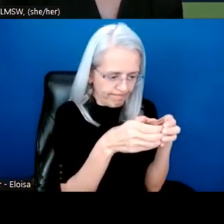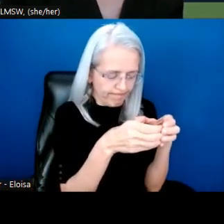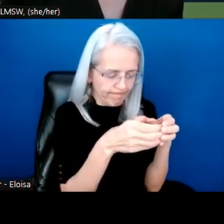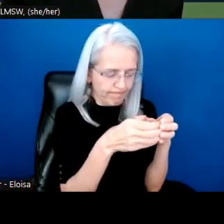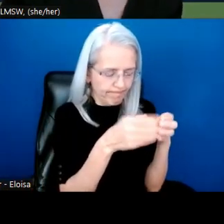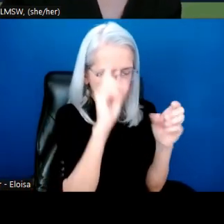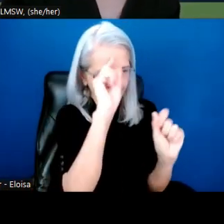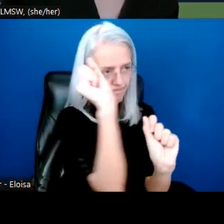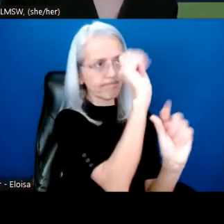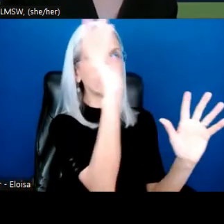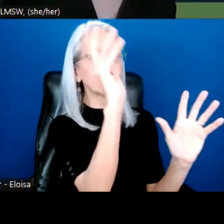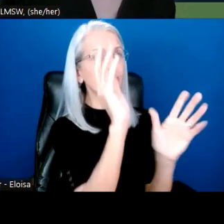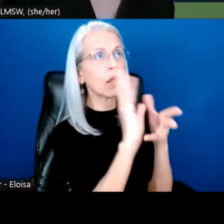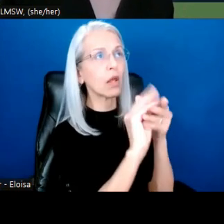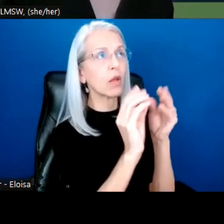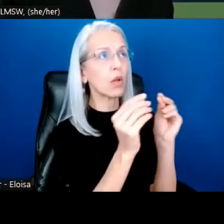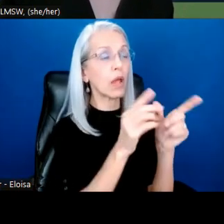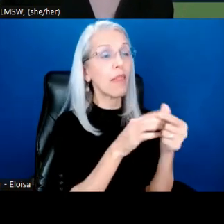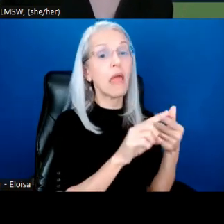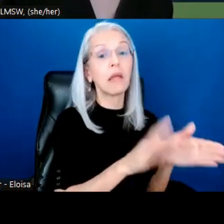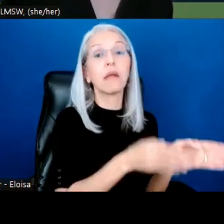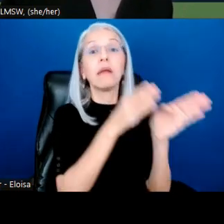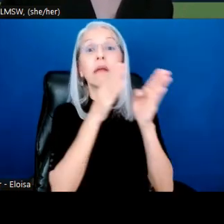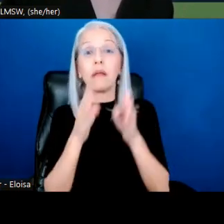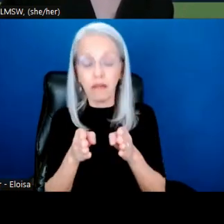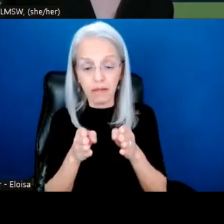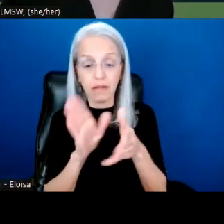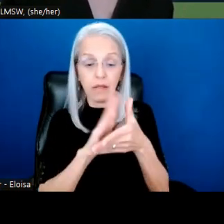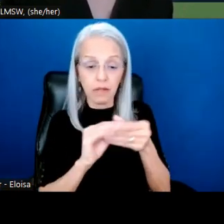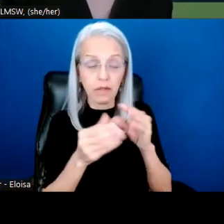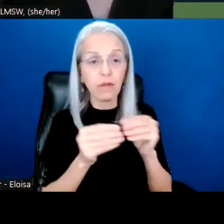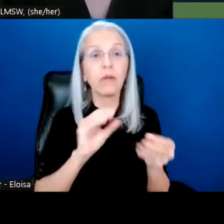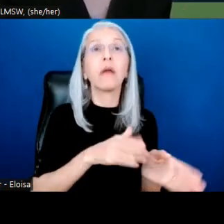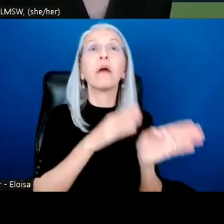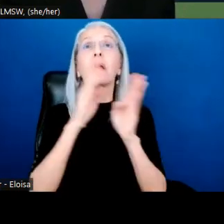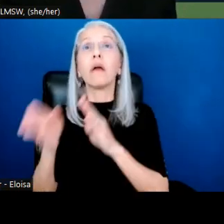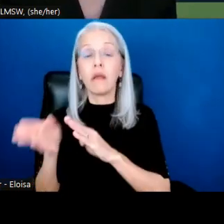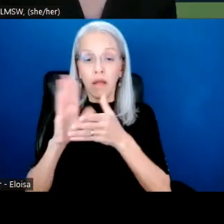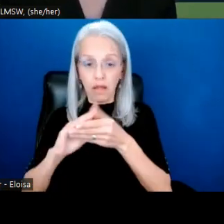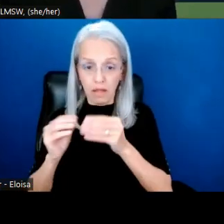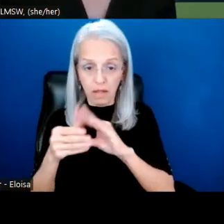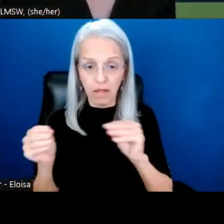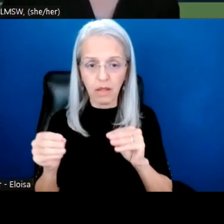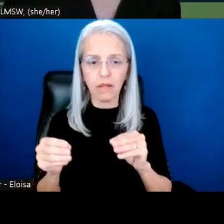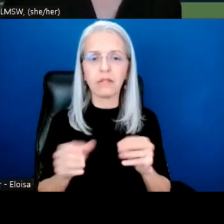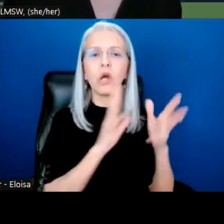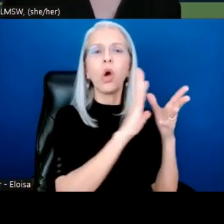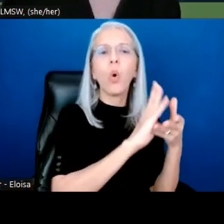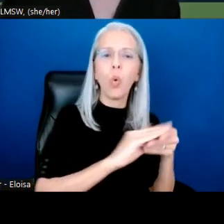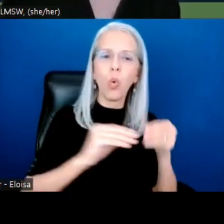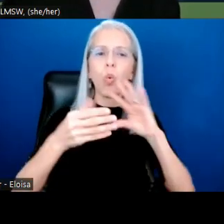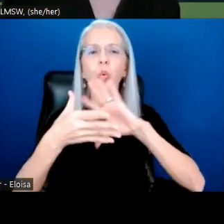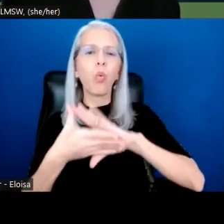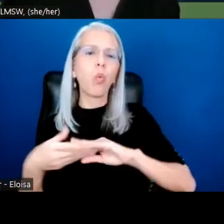segment builds upon the other, right? So it is a story that can be